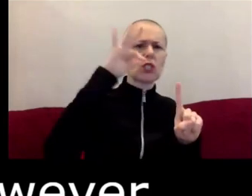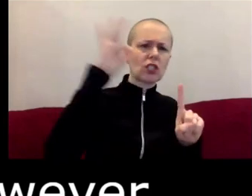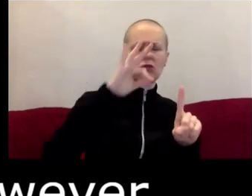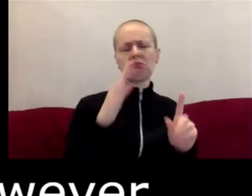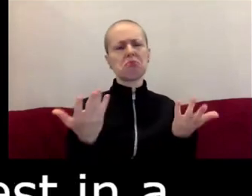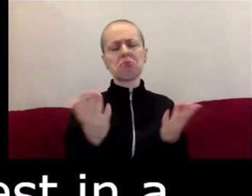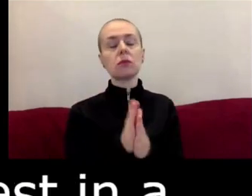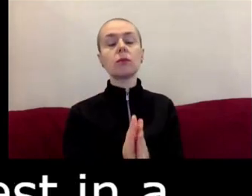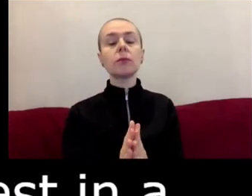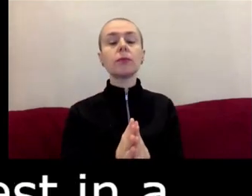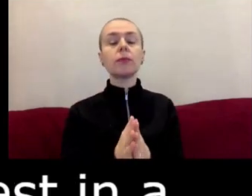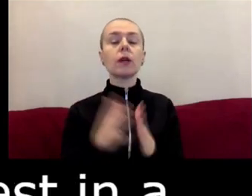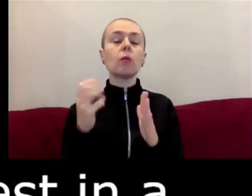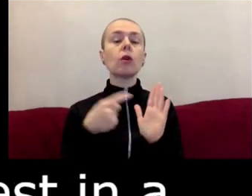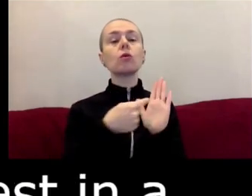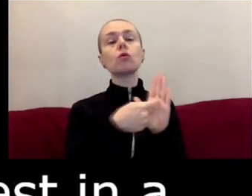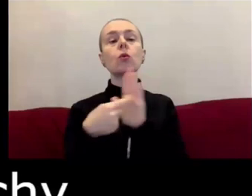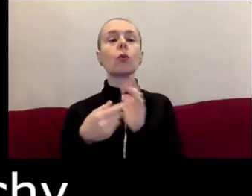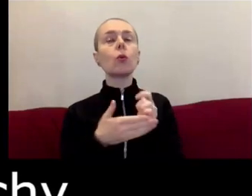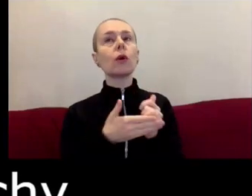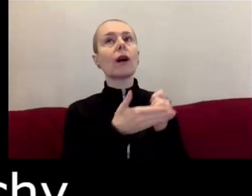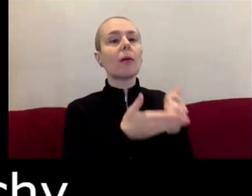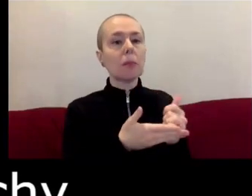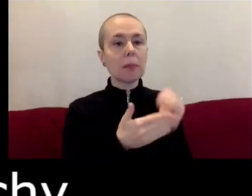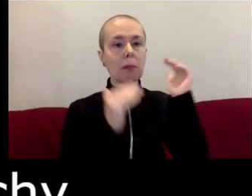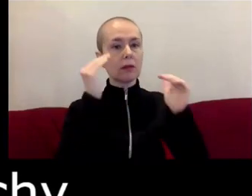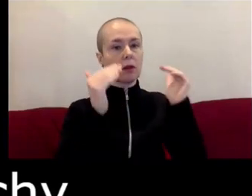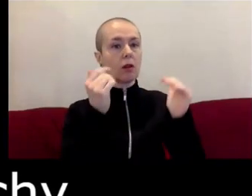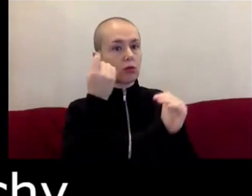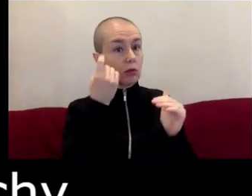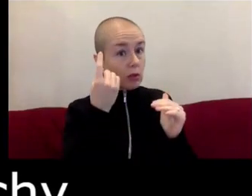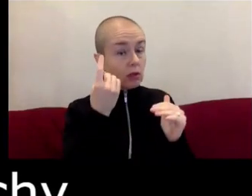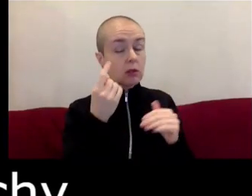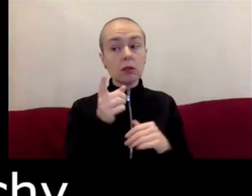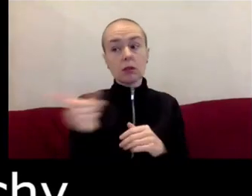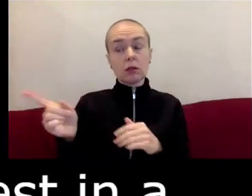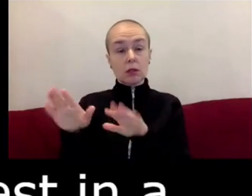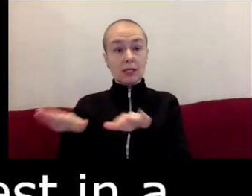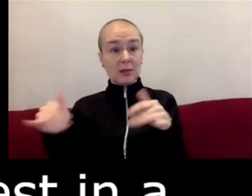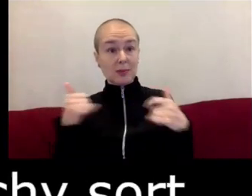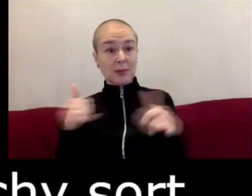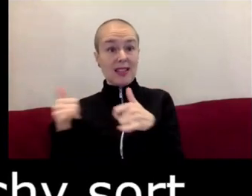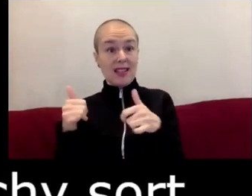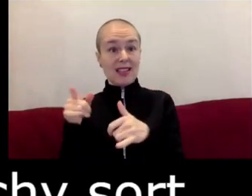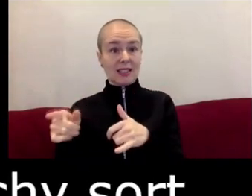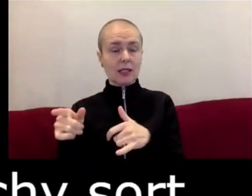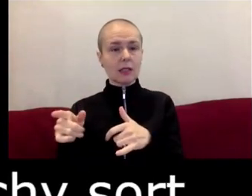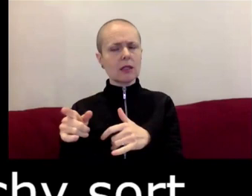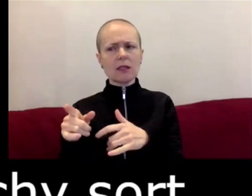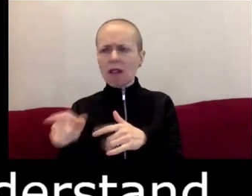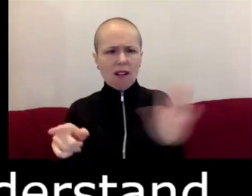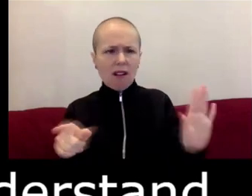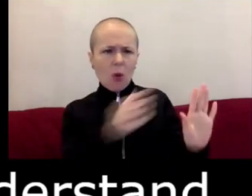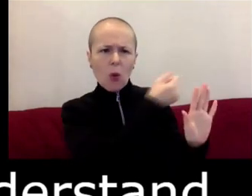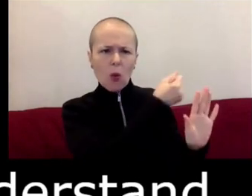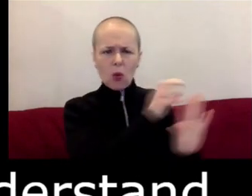way to help adults understand that what kids are doing now is actually interesting. And then if